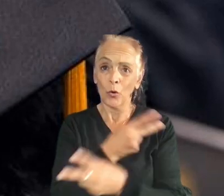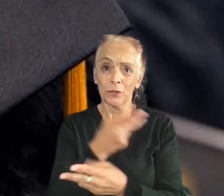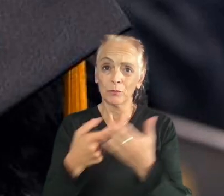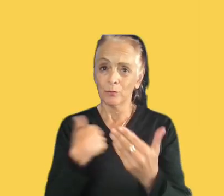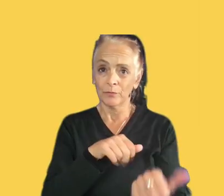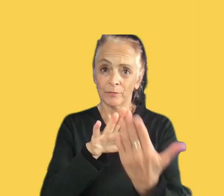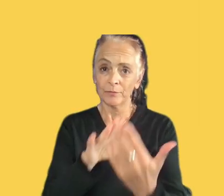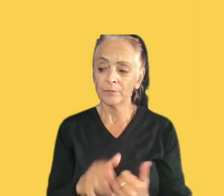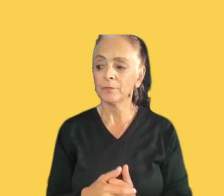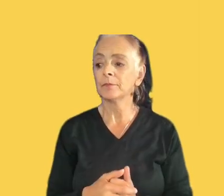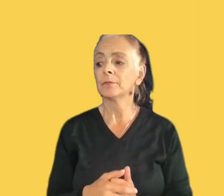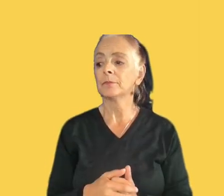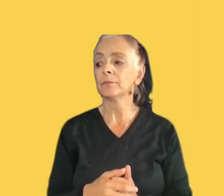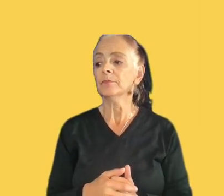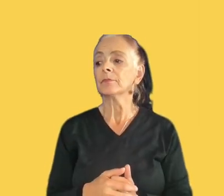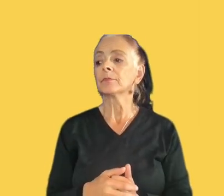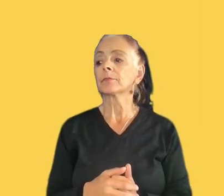with.